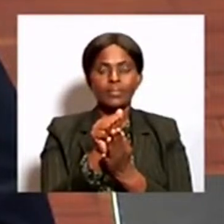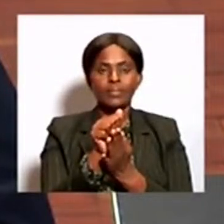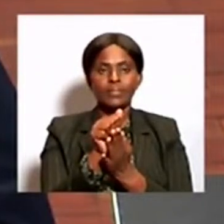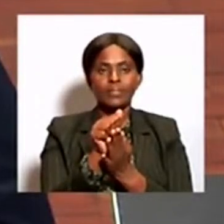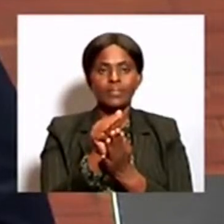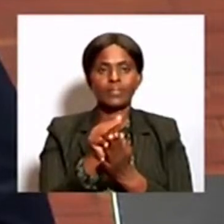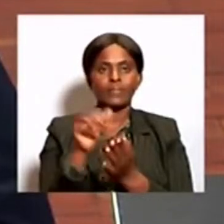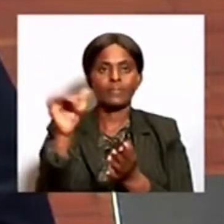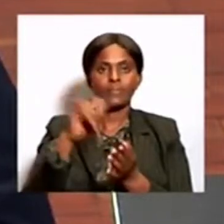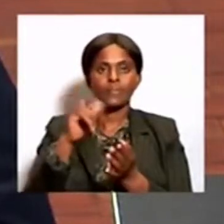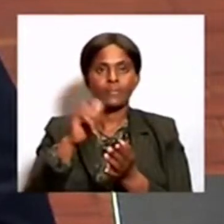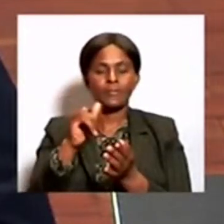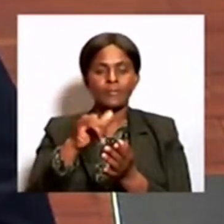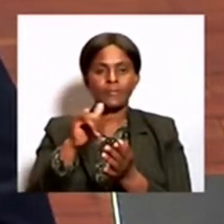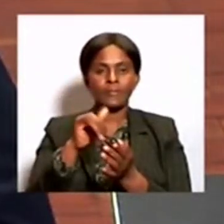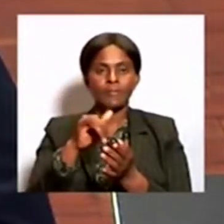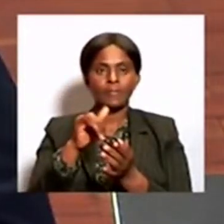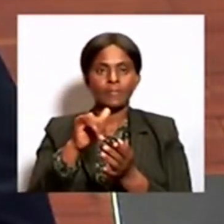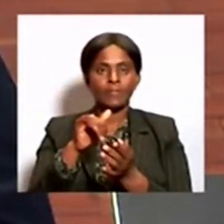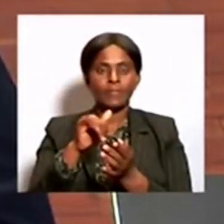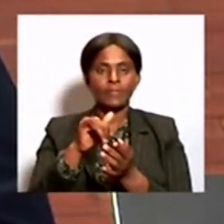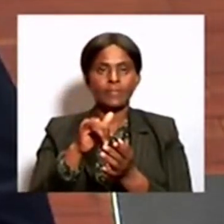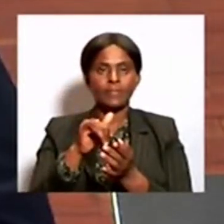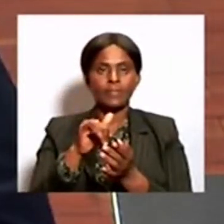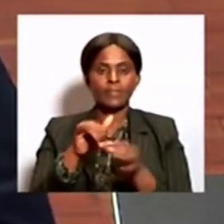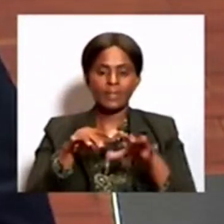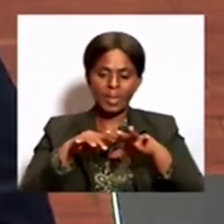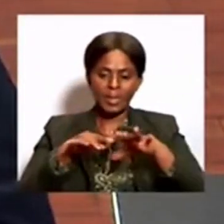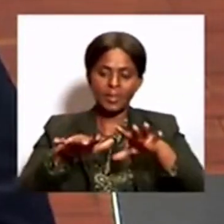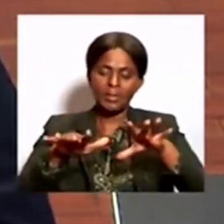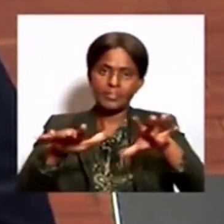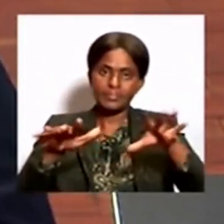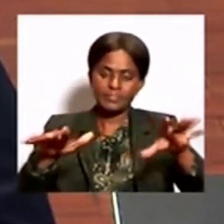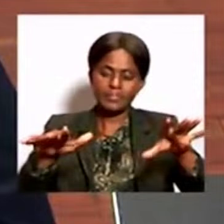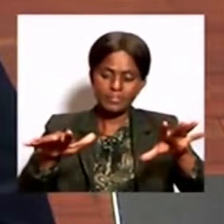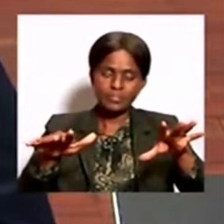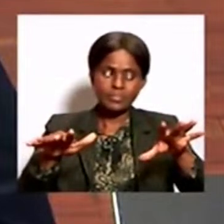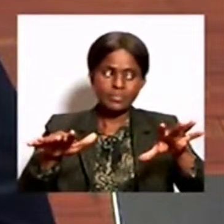Yes, it spread,